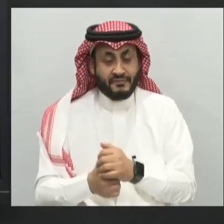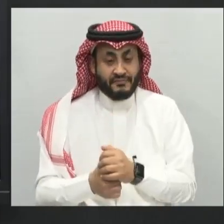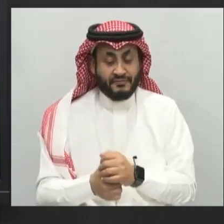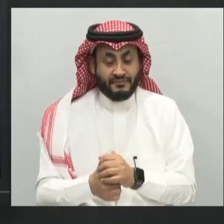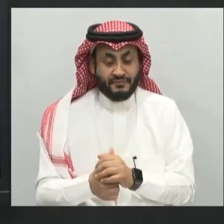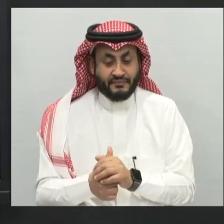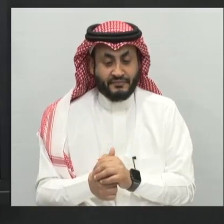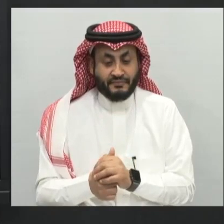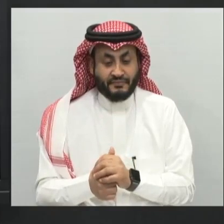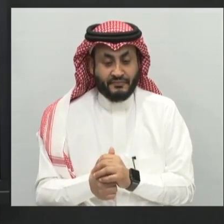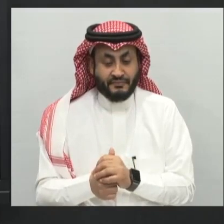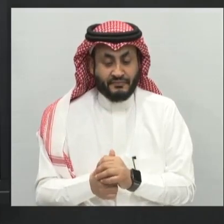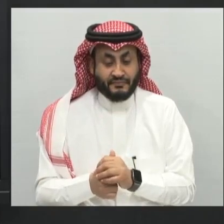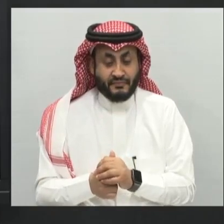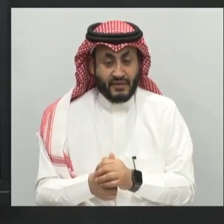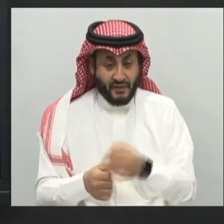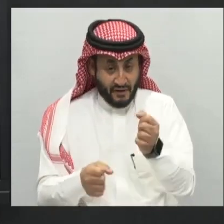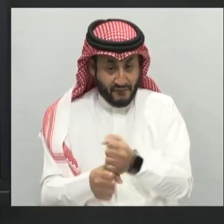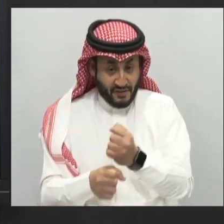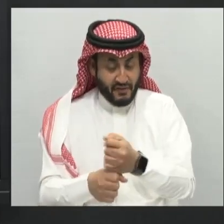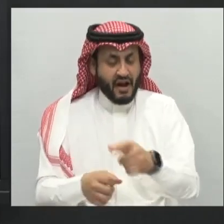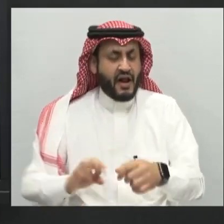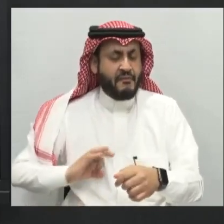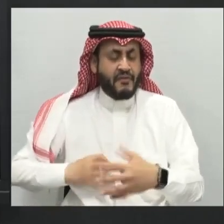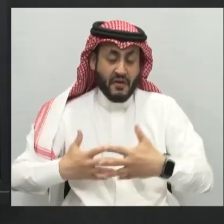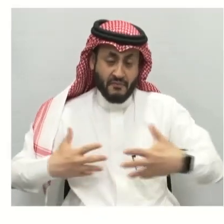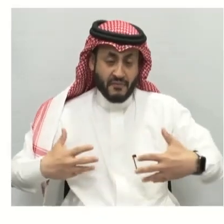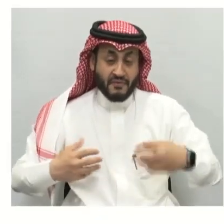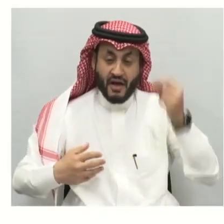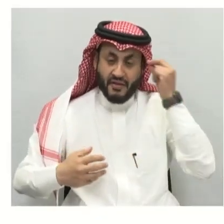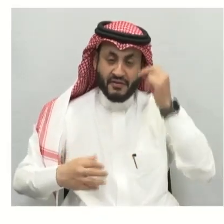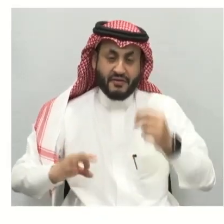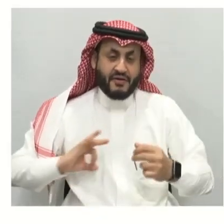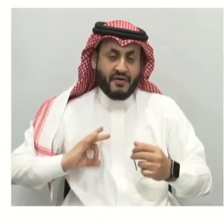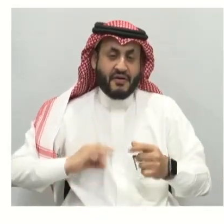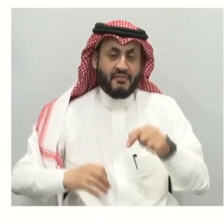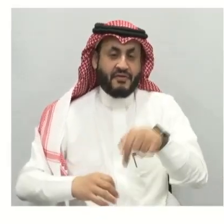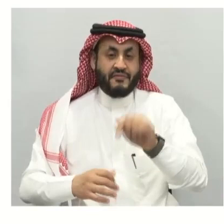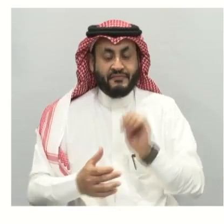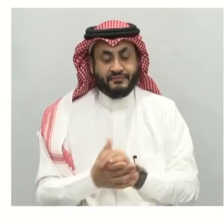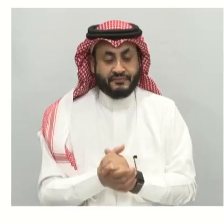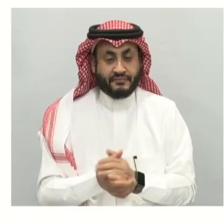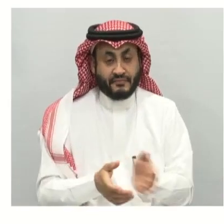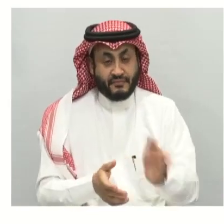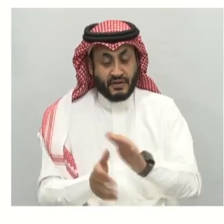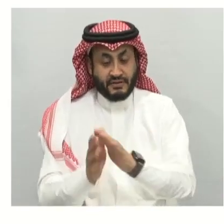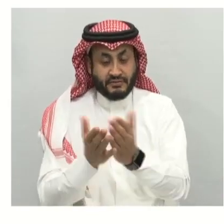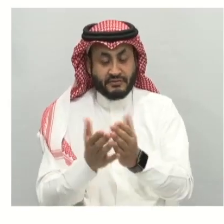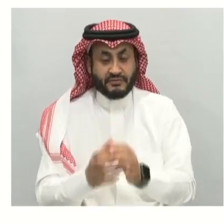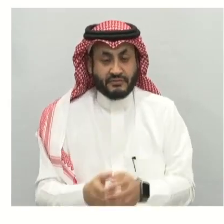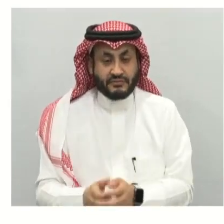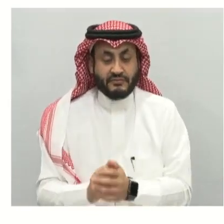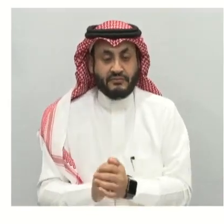day. We like that day because we do something that we like. Okay, now we're going to open page